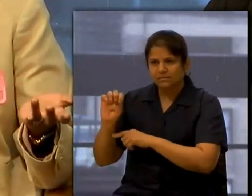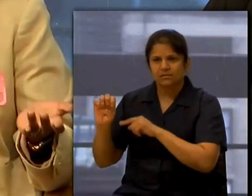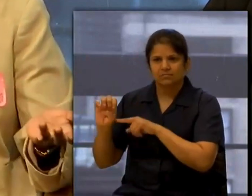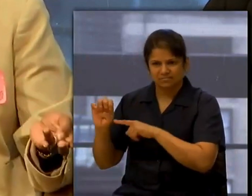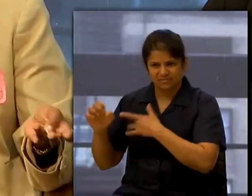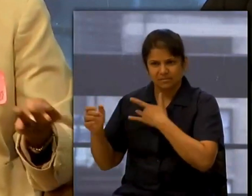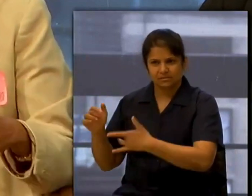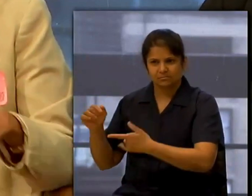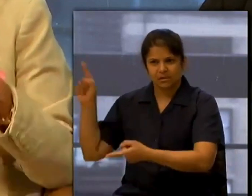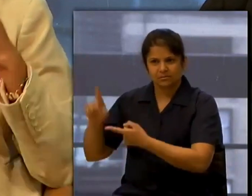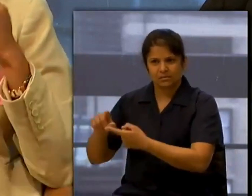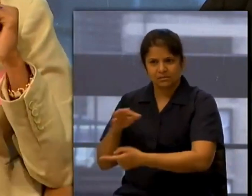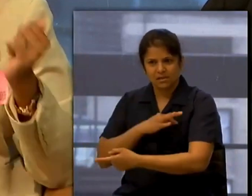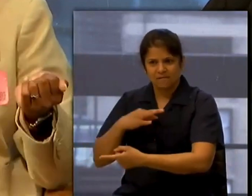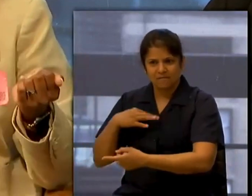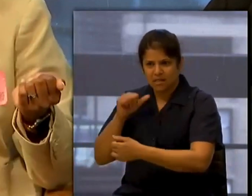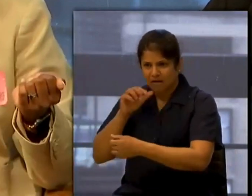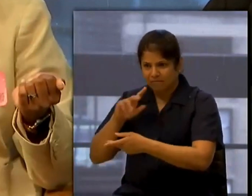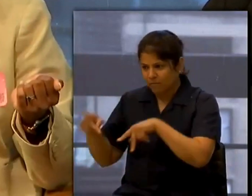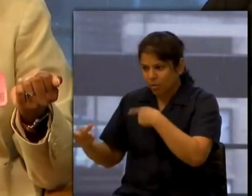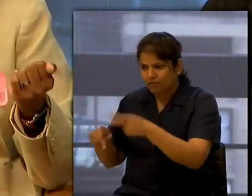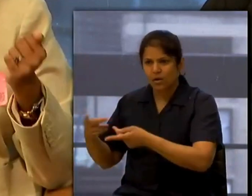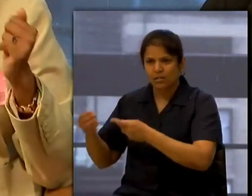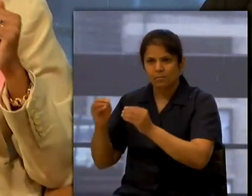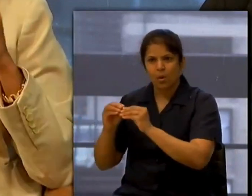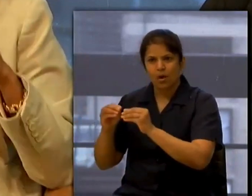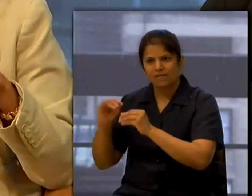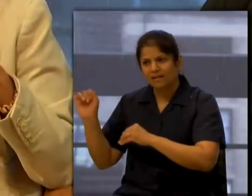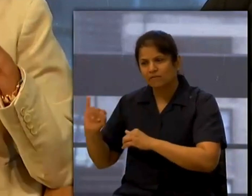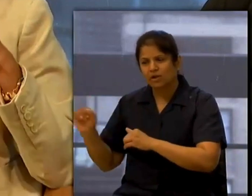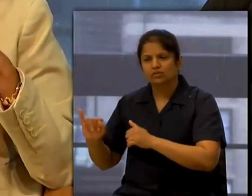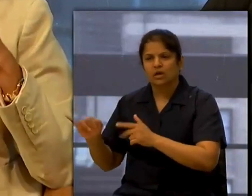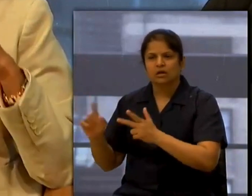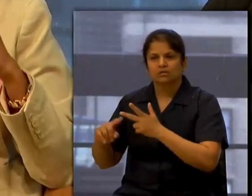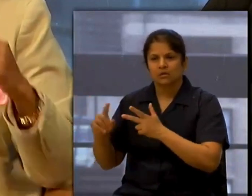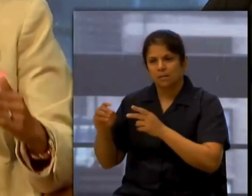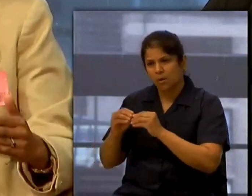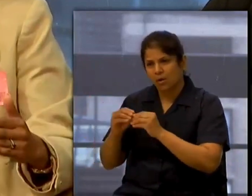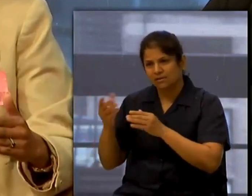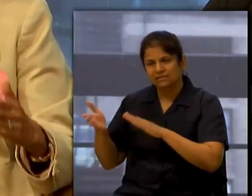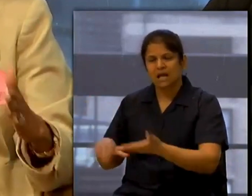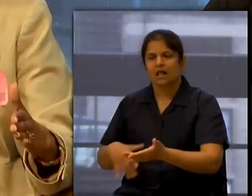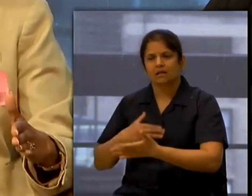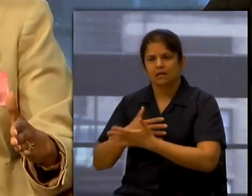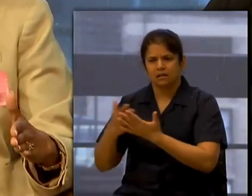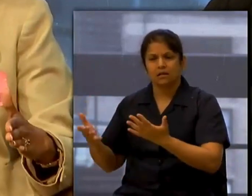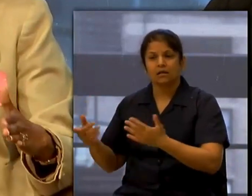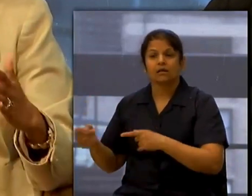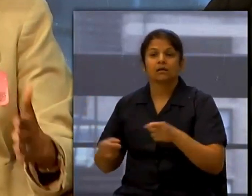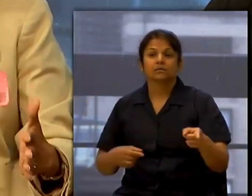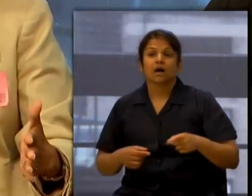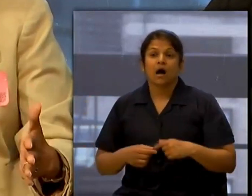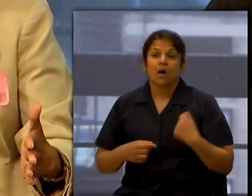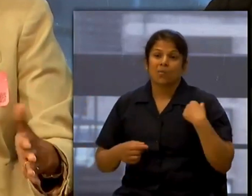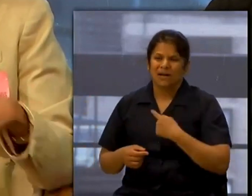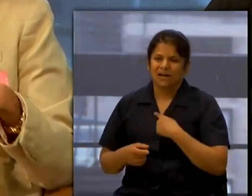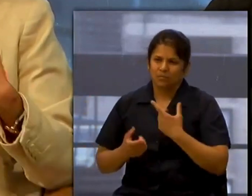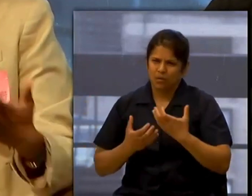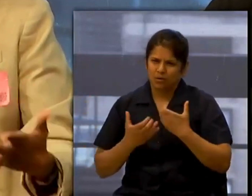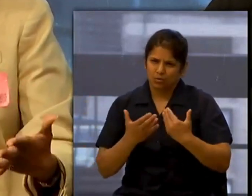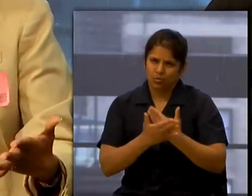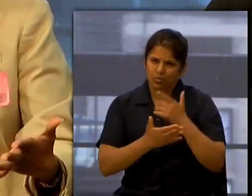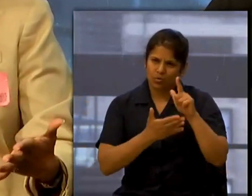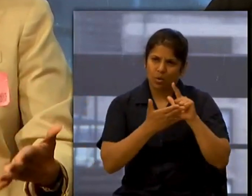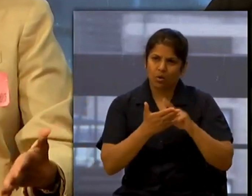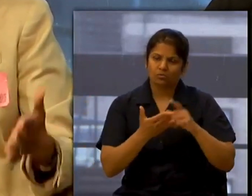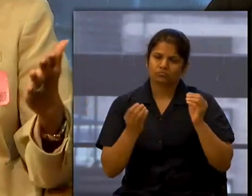even mortality. So with this nursing home staffing rule, that helps to make things a lot more equitable with the hopes that people are around long enough and can survive